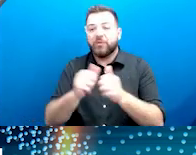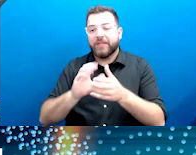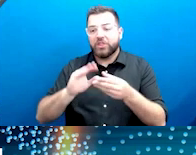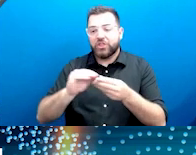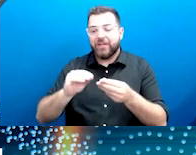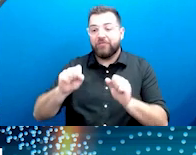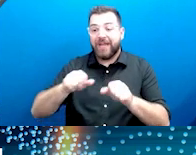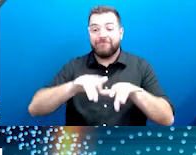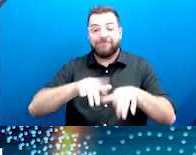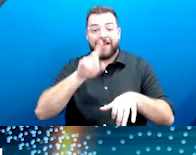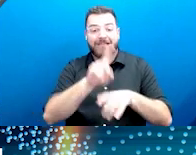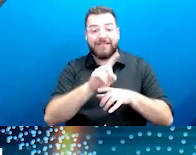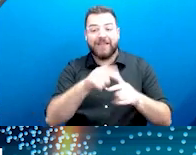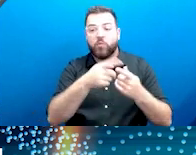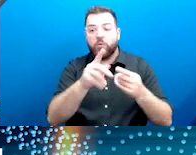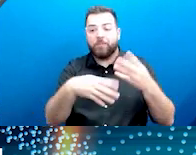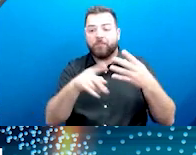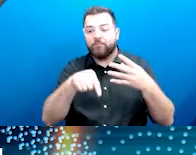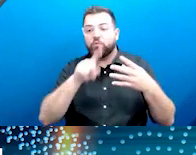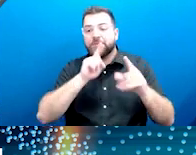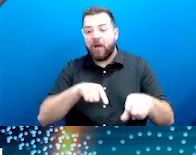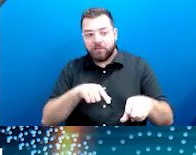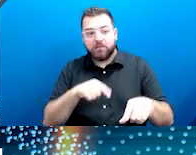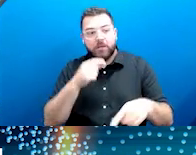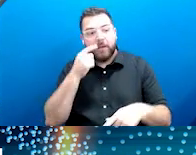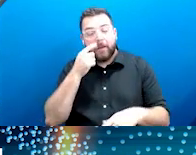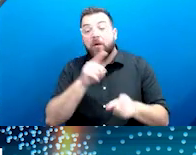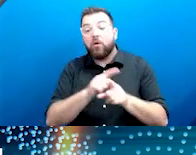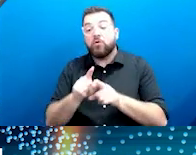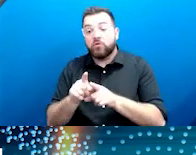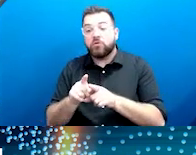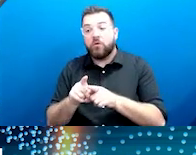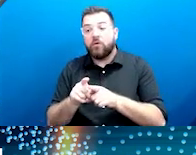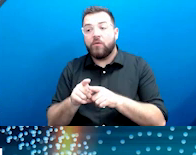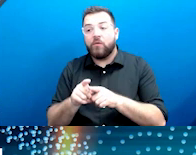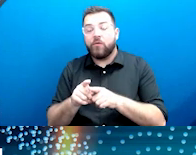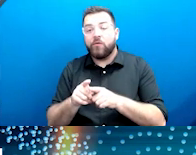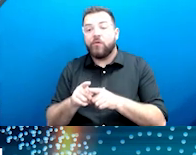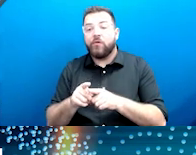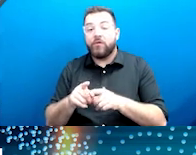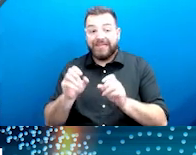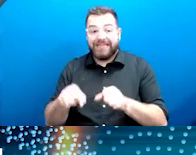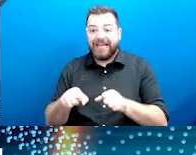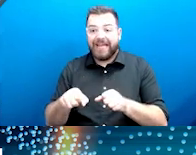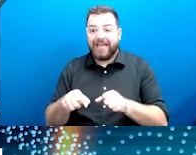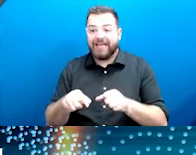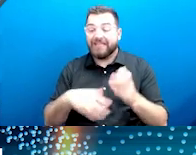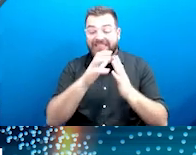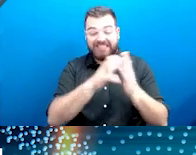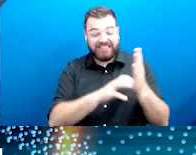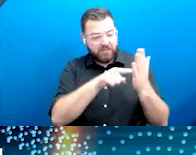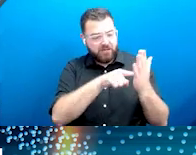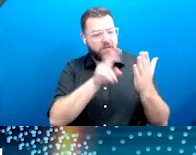prompt and it'll generate a response. It also allows you to rewrite that response and improve